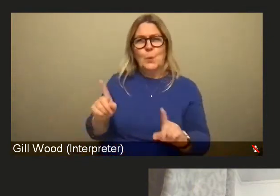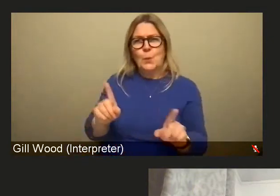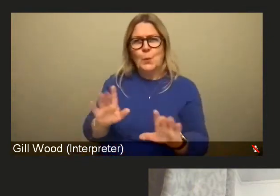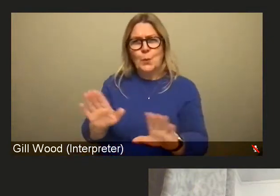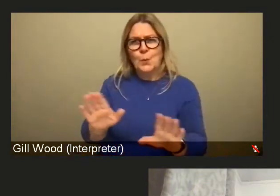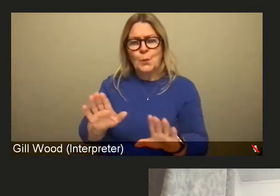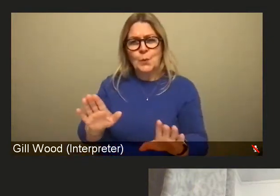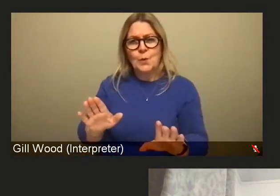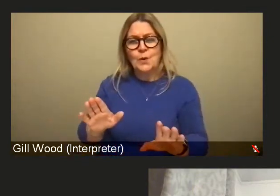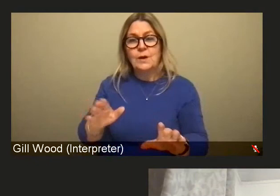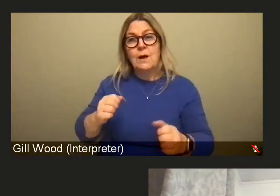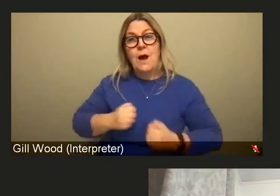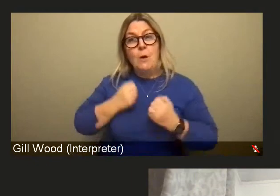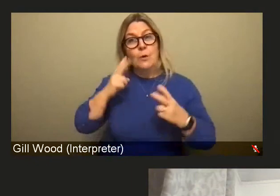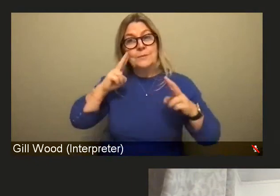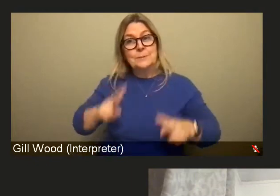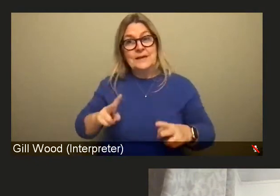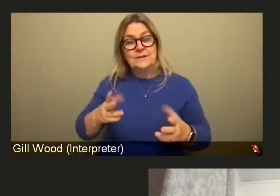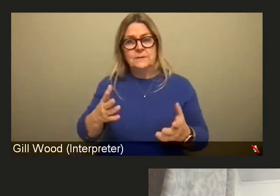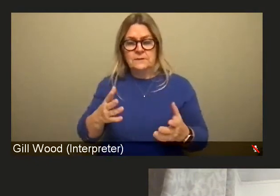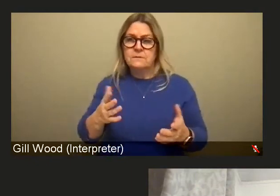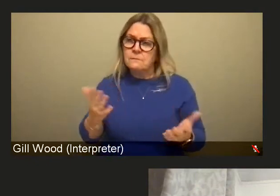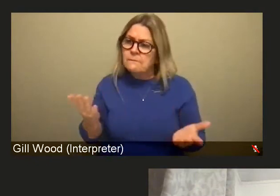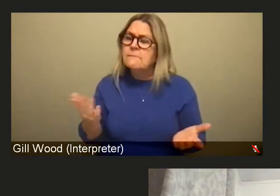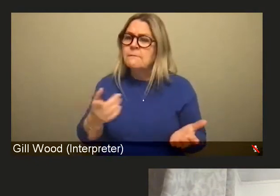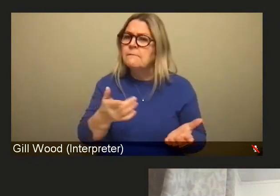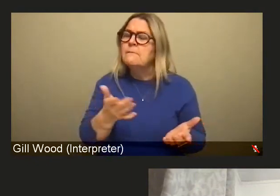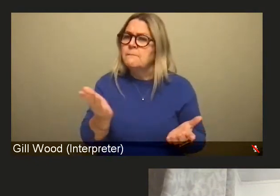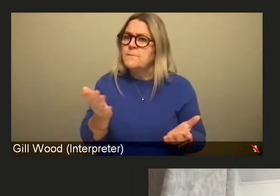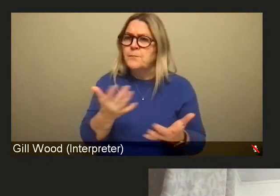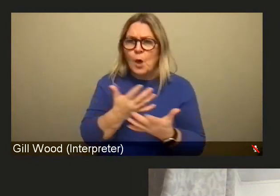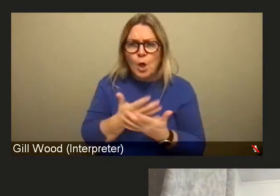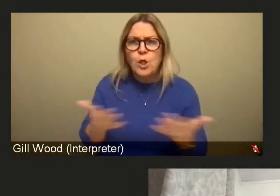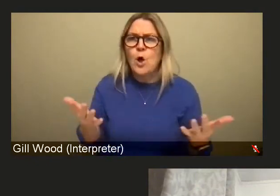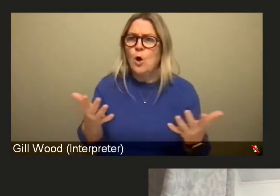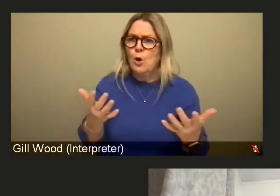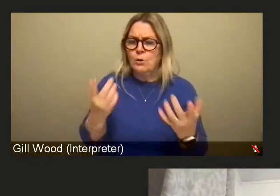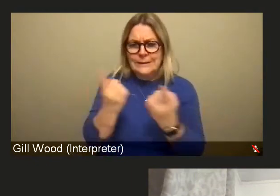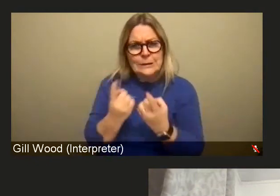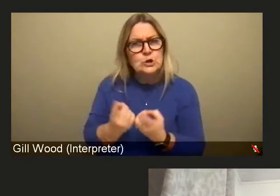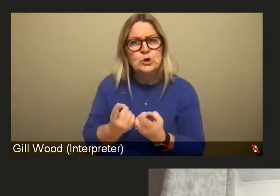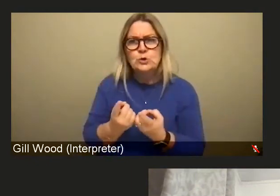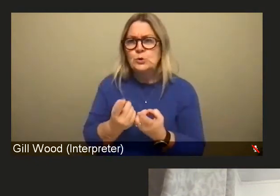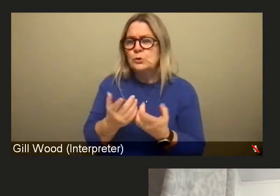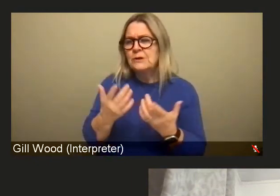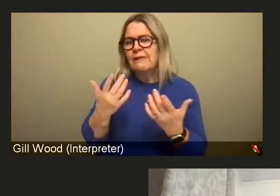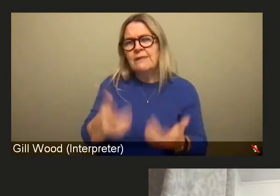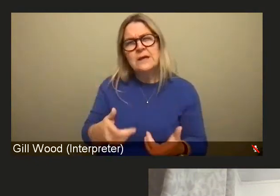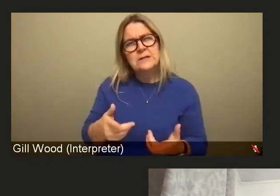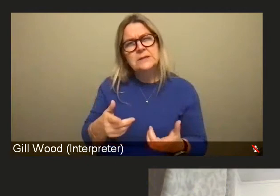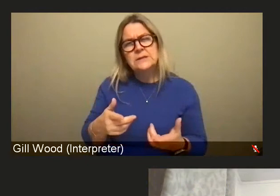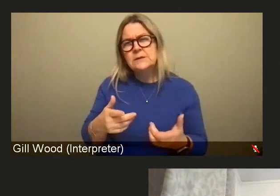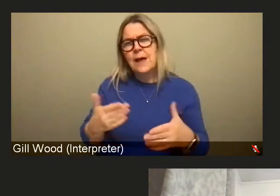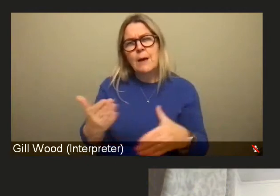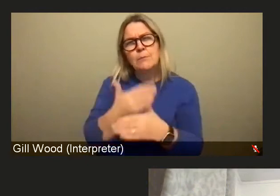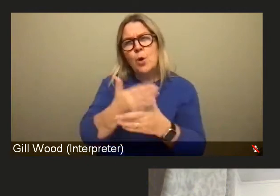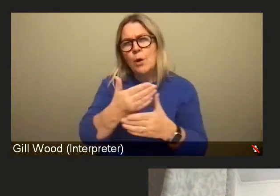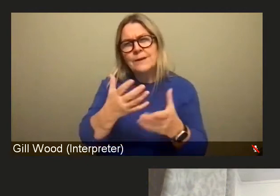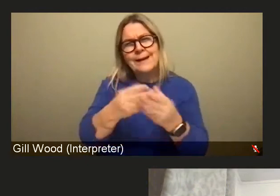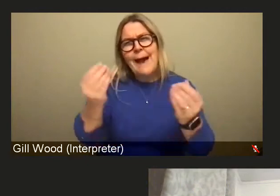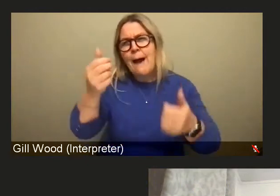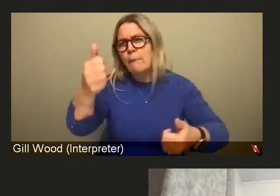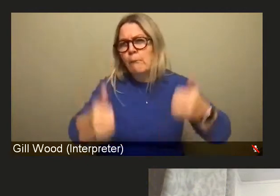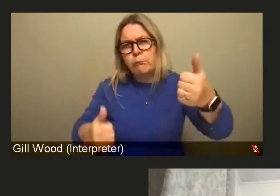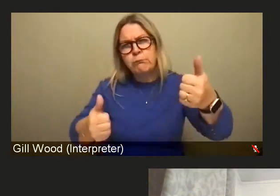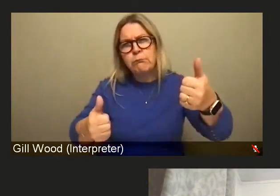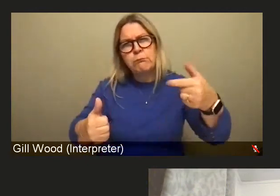are many, many factors that underpin the persistence of the disability employment gap. But I think one of them, which is really